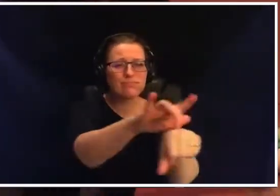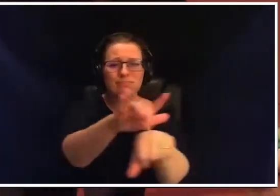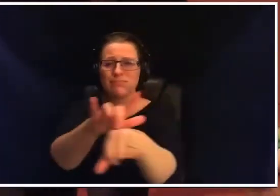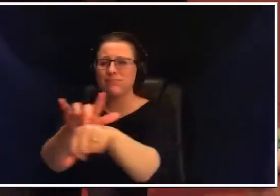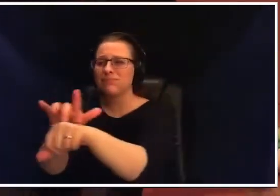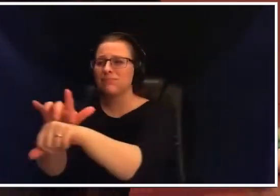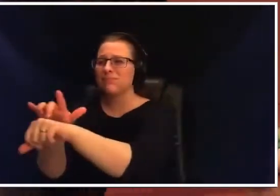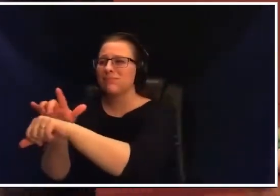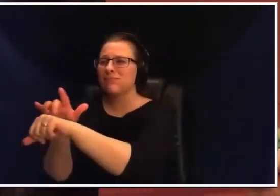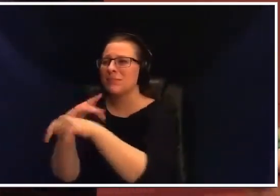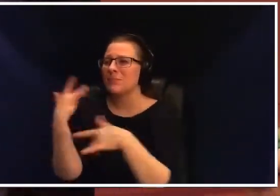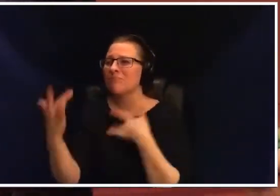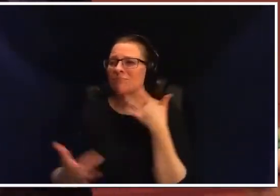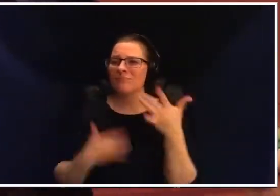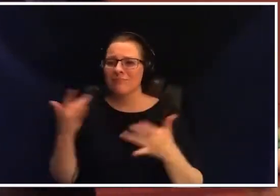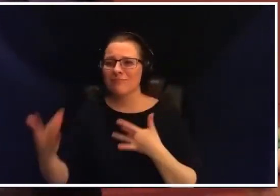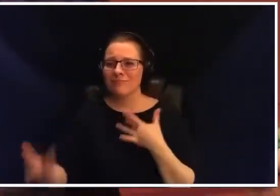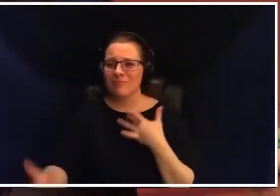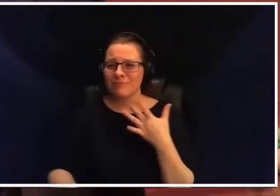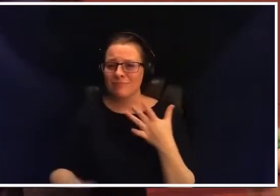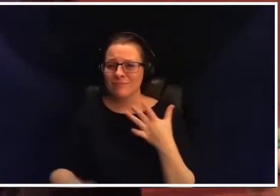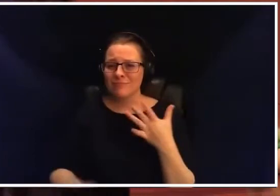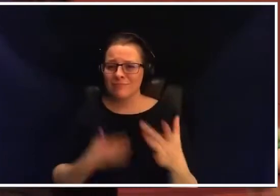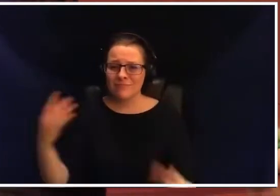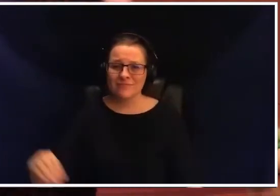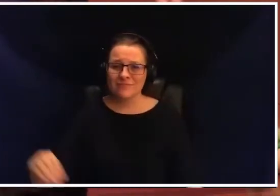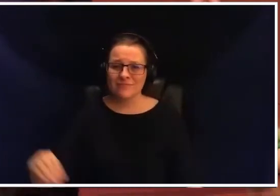I'd never done